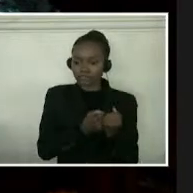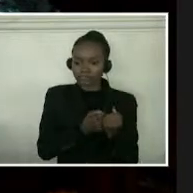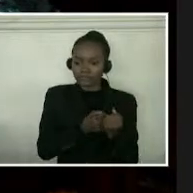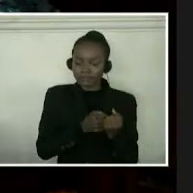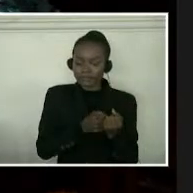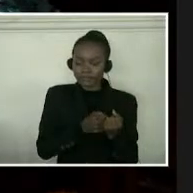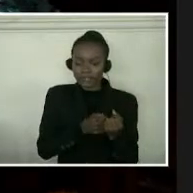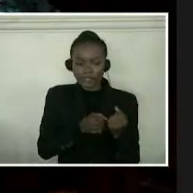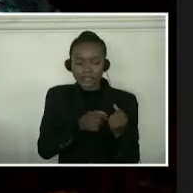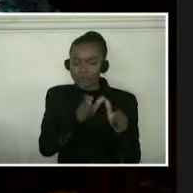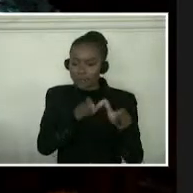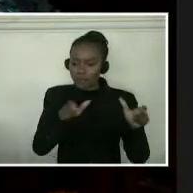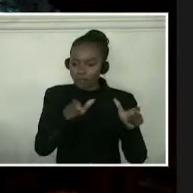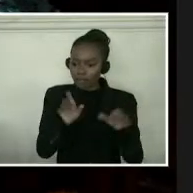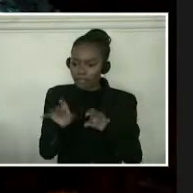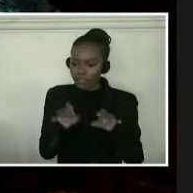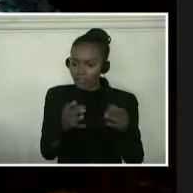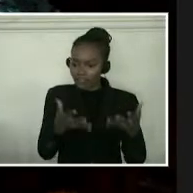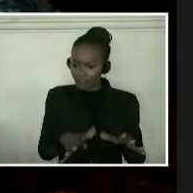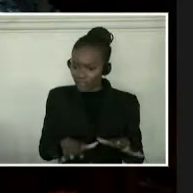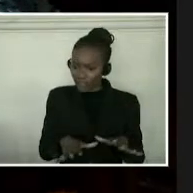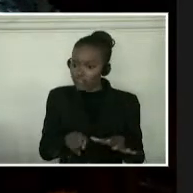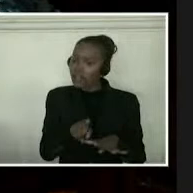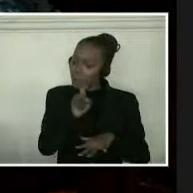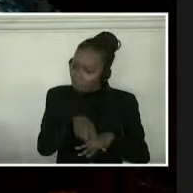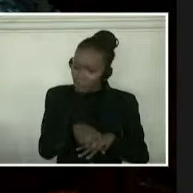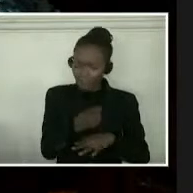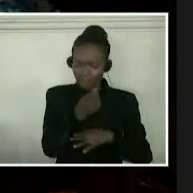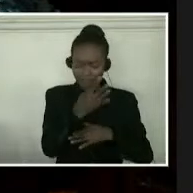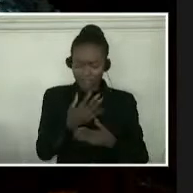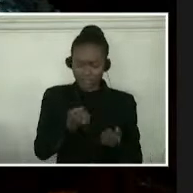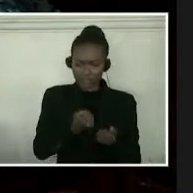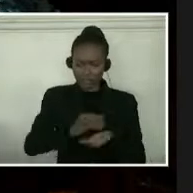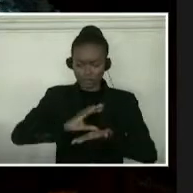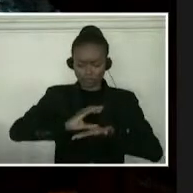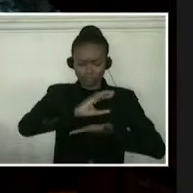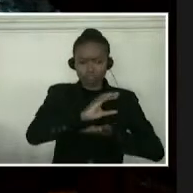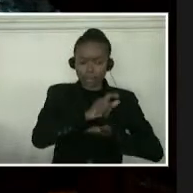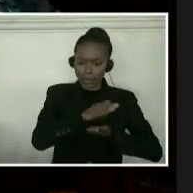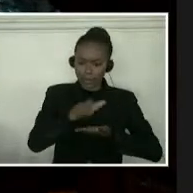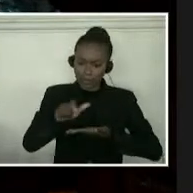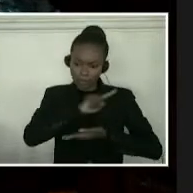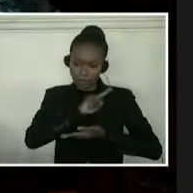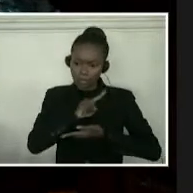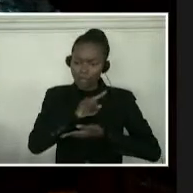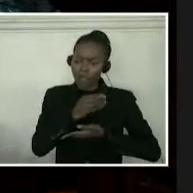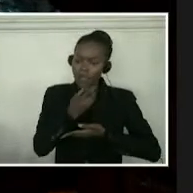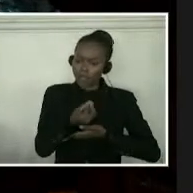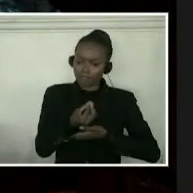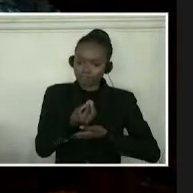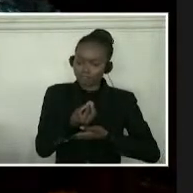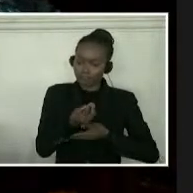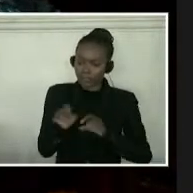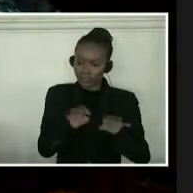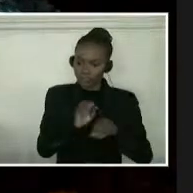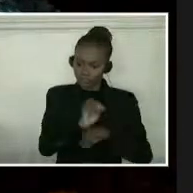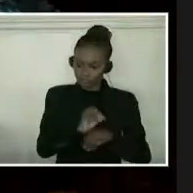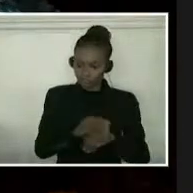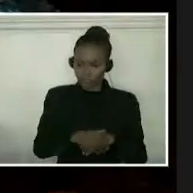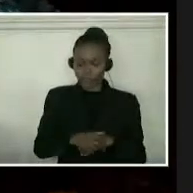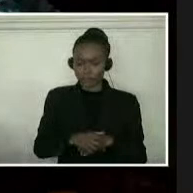financial assistance is offered a sports health culture strengthens social cohesion through the